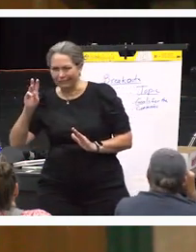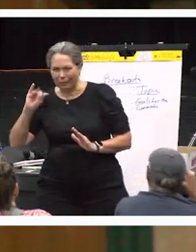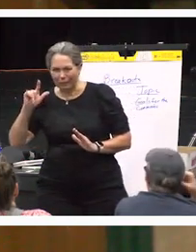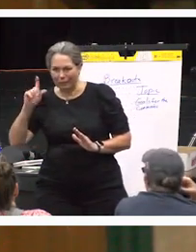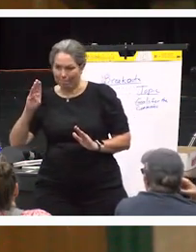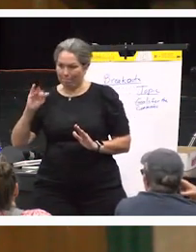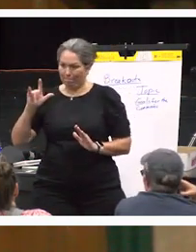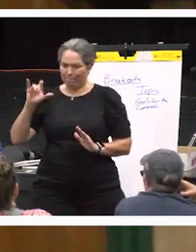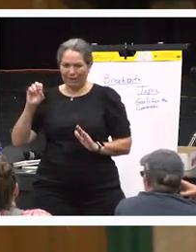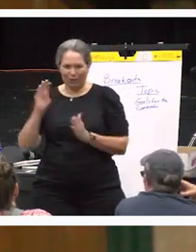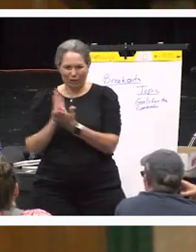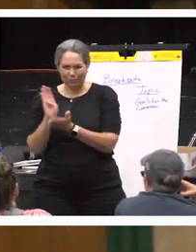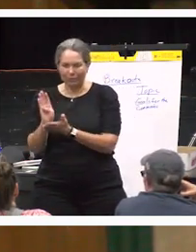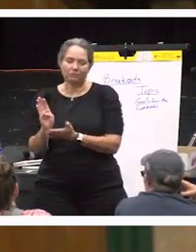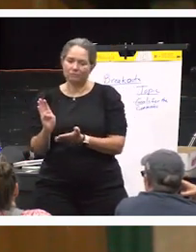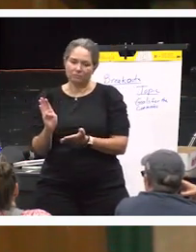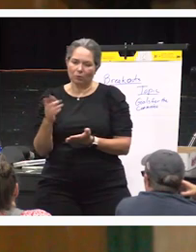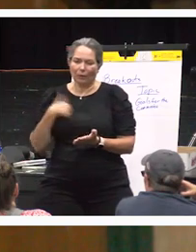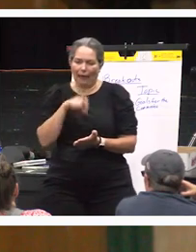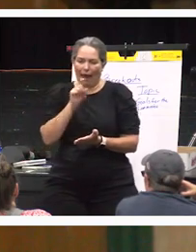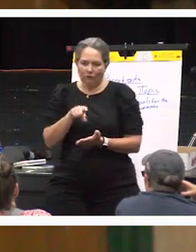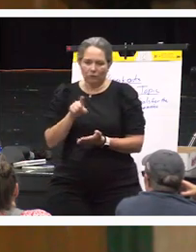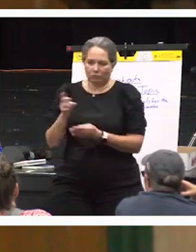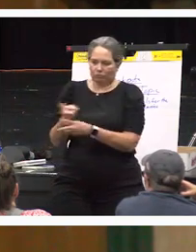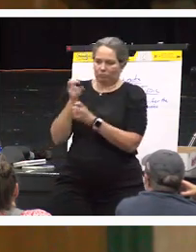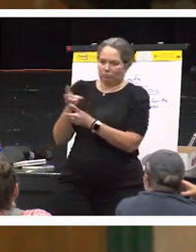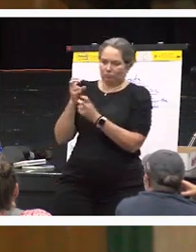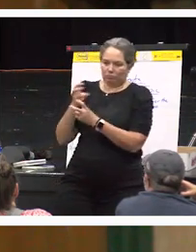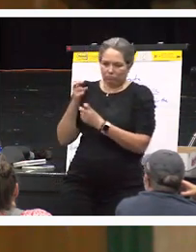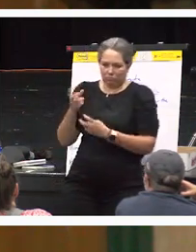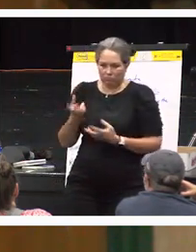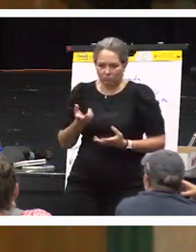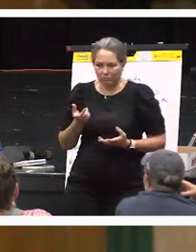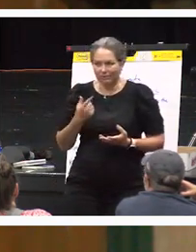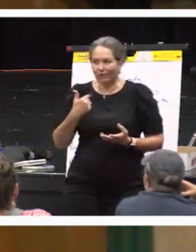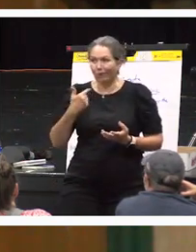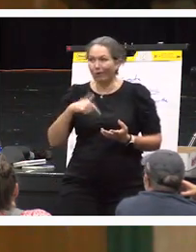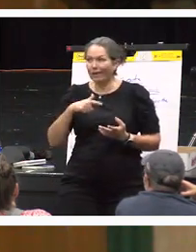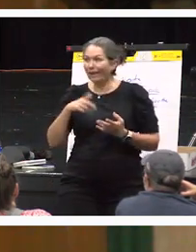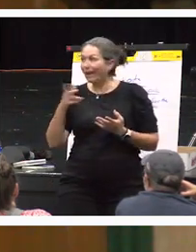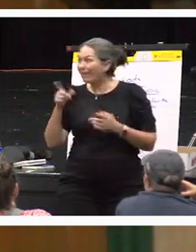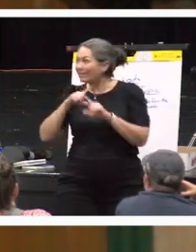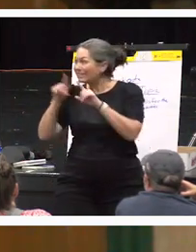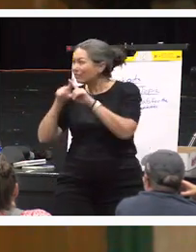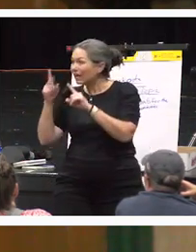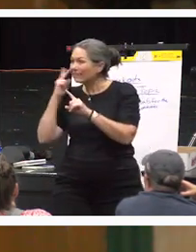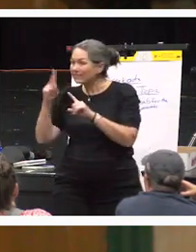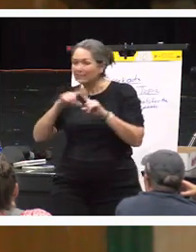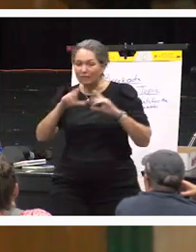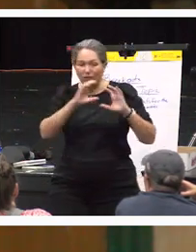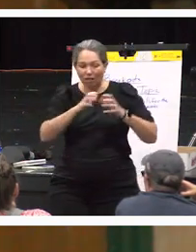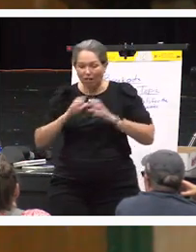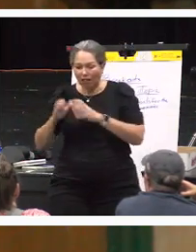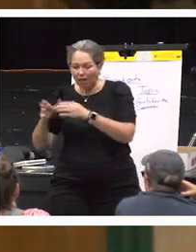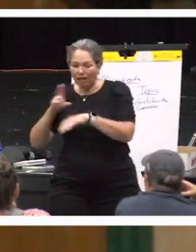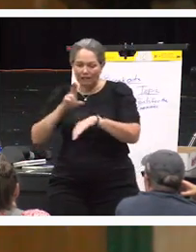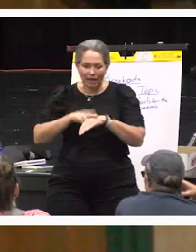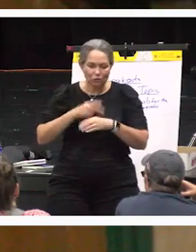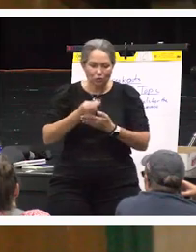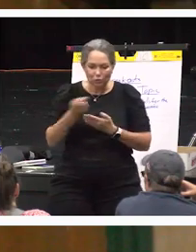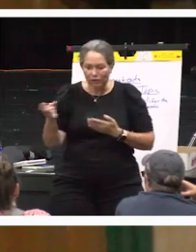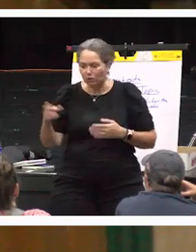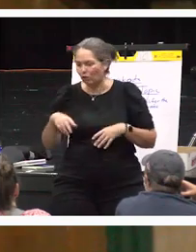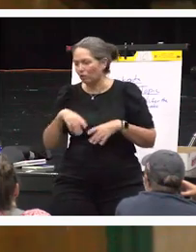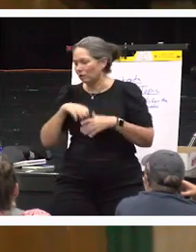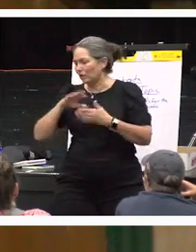right? We got to come together for our capital. If I look on that, Human Services Committee, Appropriations Committee, Natural Resources Committee,